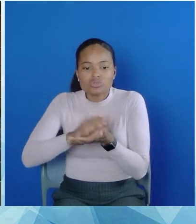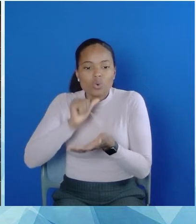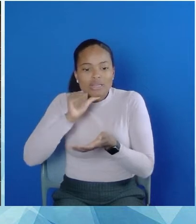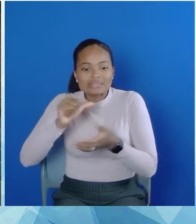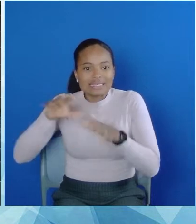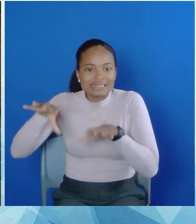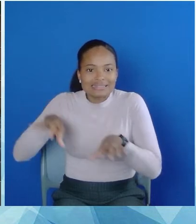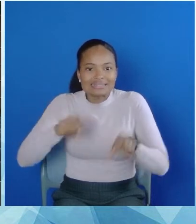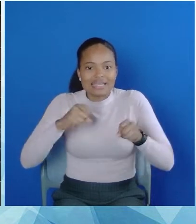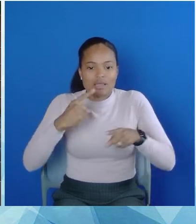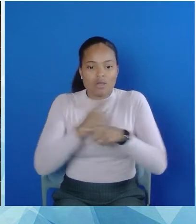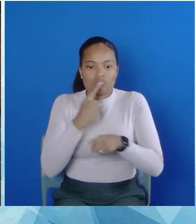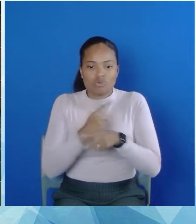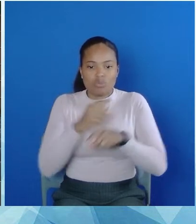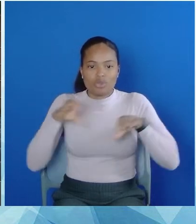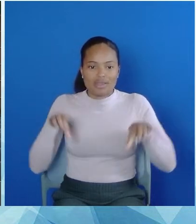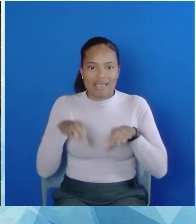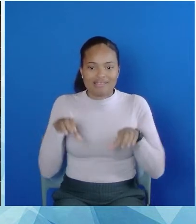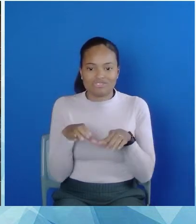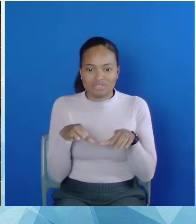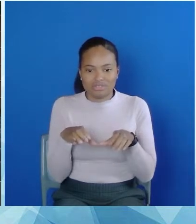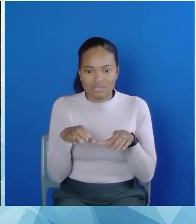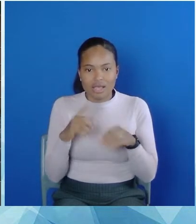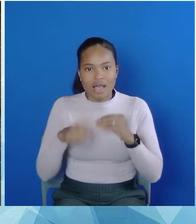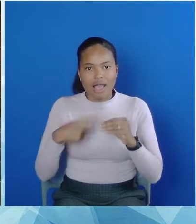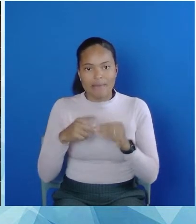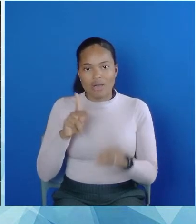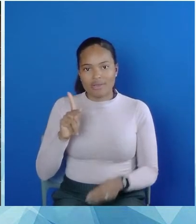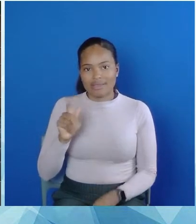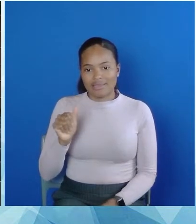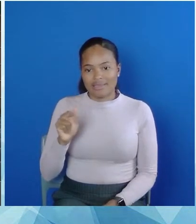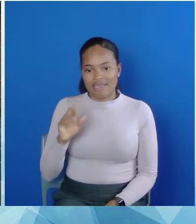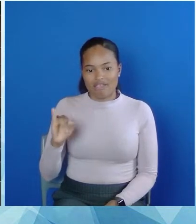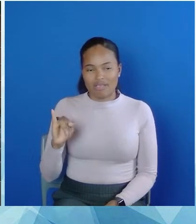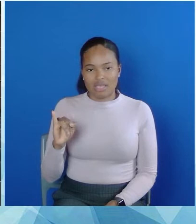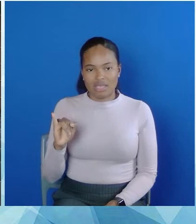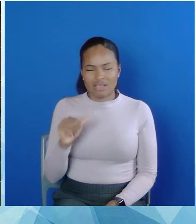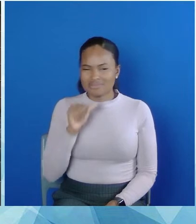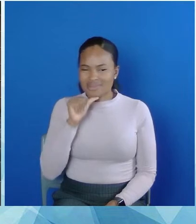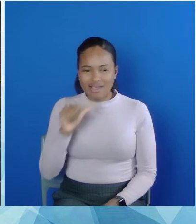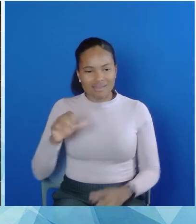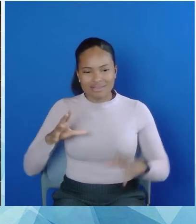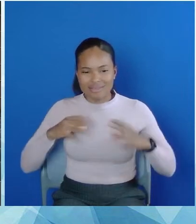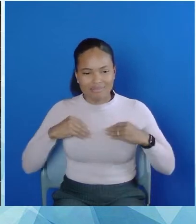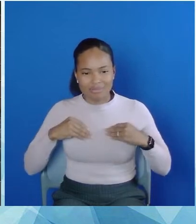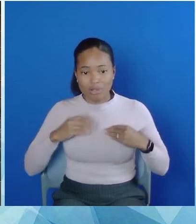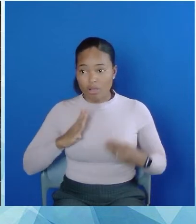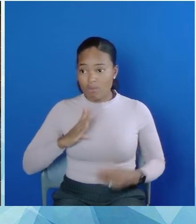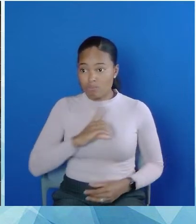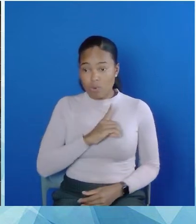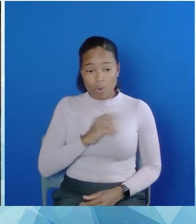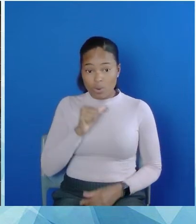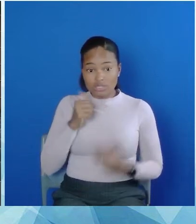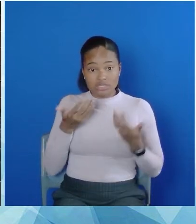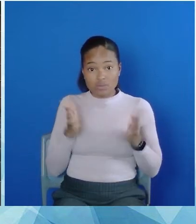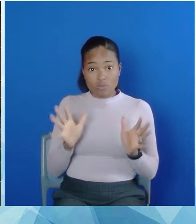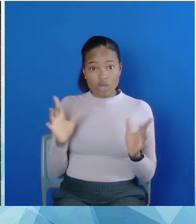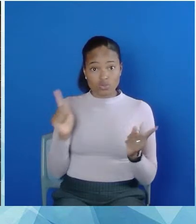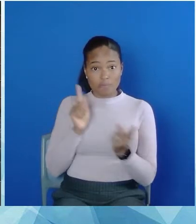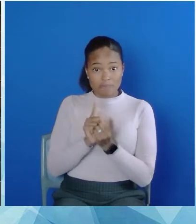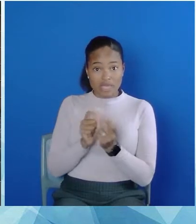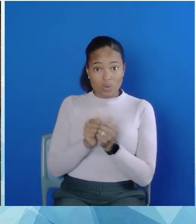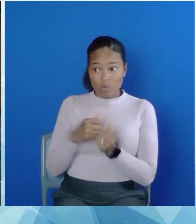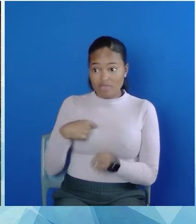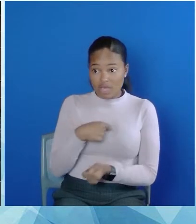group of parents. That's unacceptable. The board did not feel compelled to meet with us, and I made those requests. I don't know if that